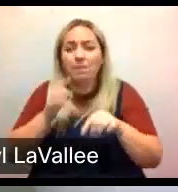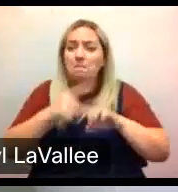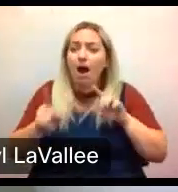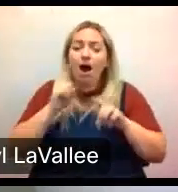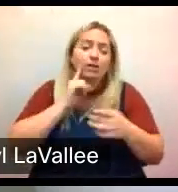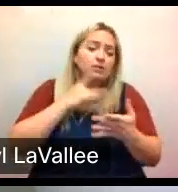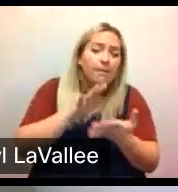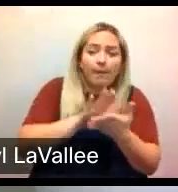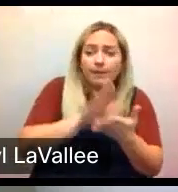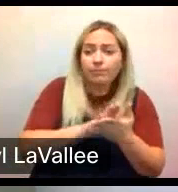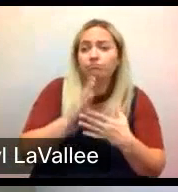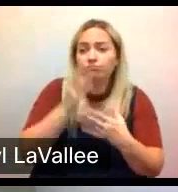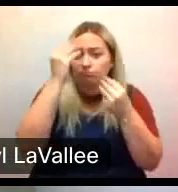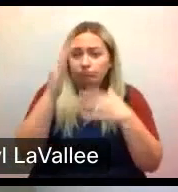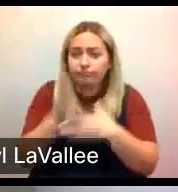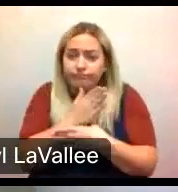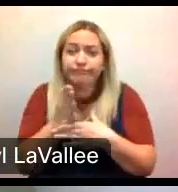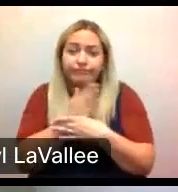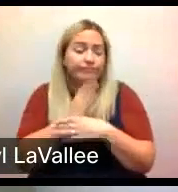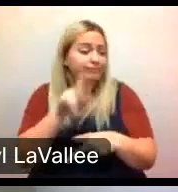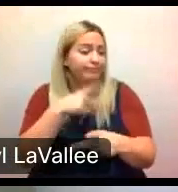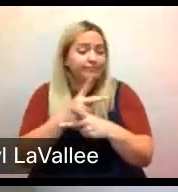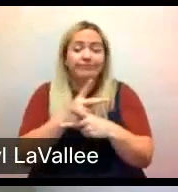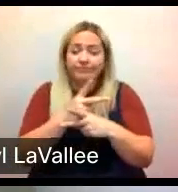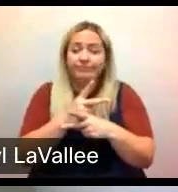or information sharing types of